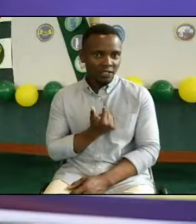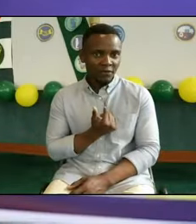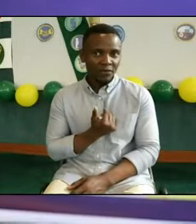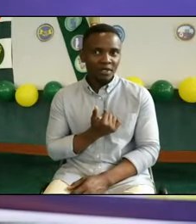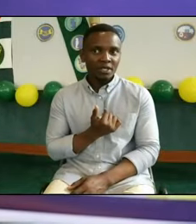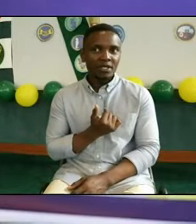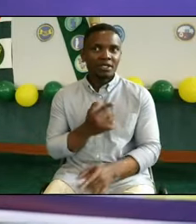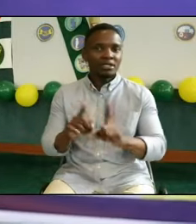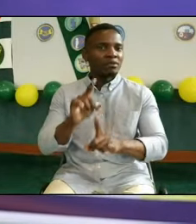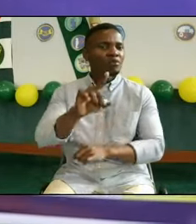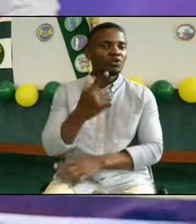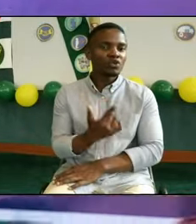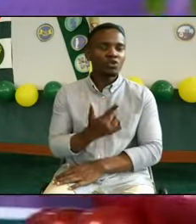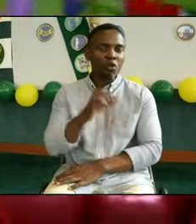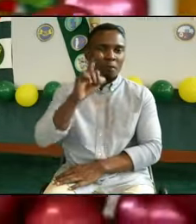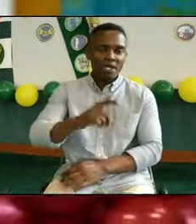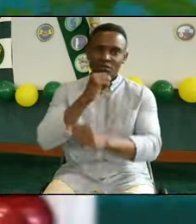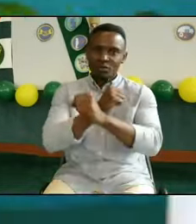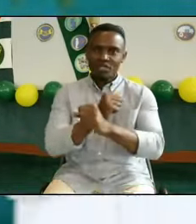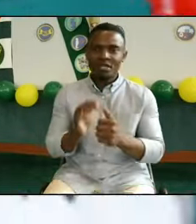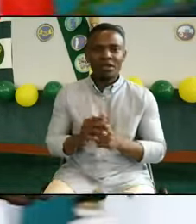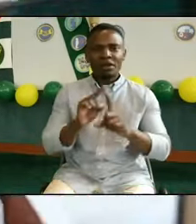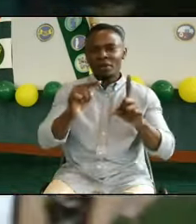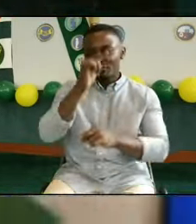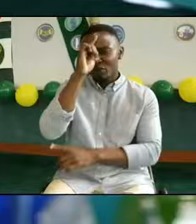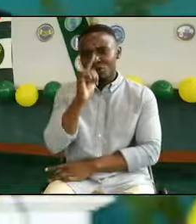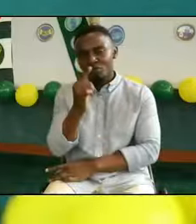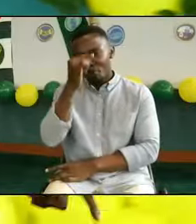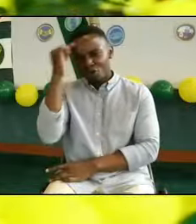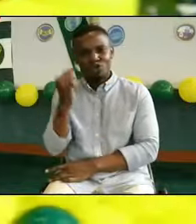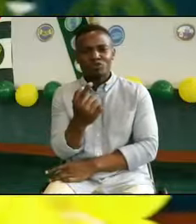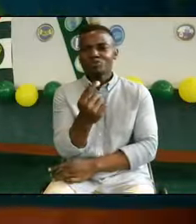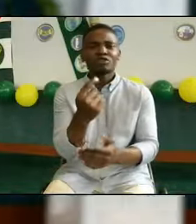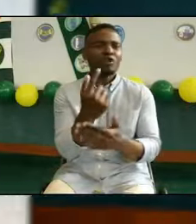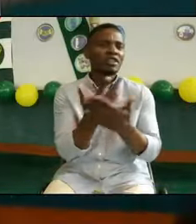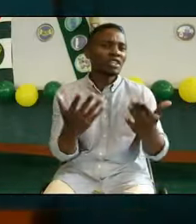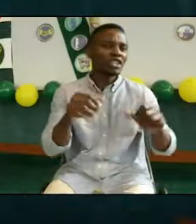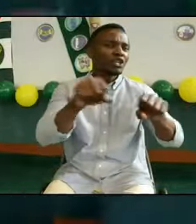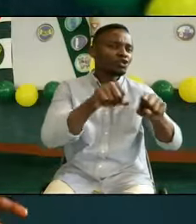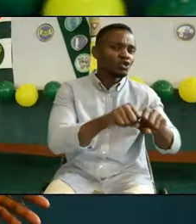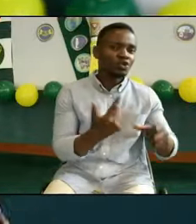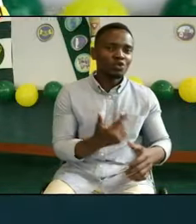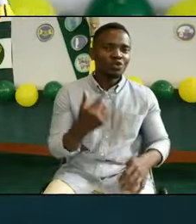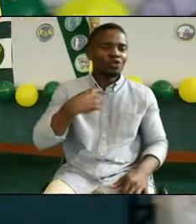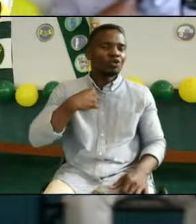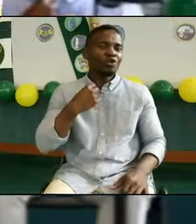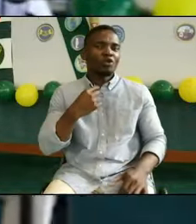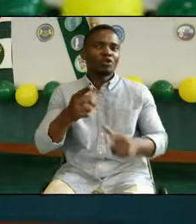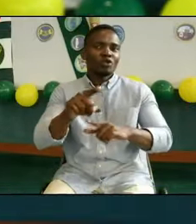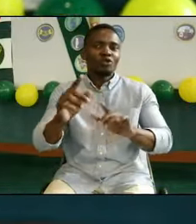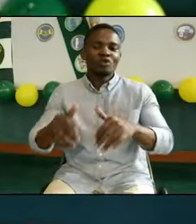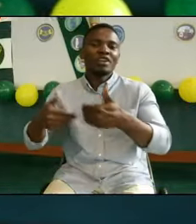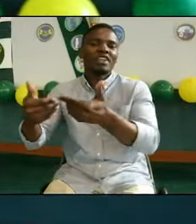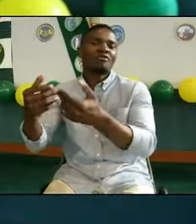for your husband. But because of what? Just a meal, just an iPhone, just a shoe, just a dress, you gave it out for